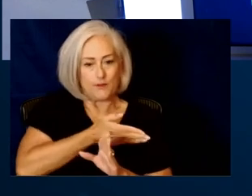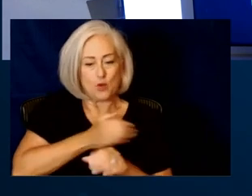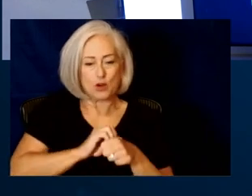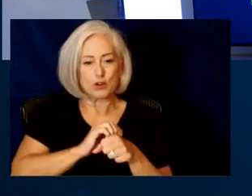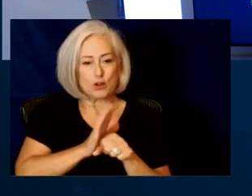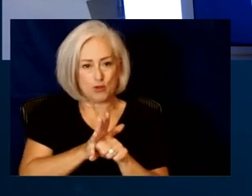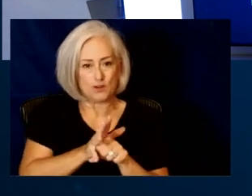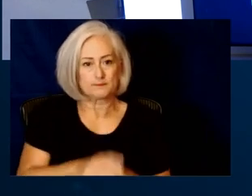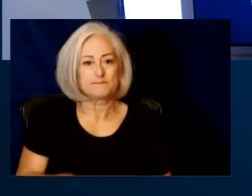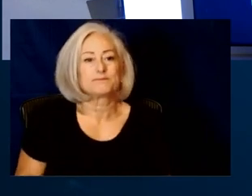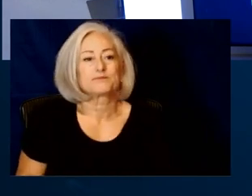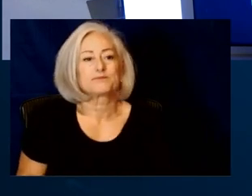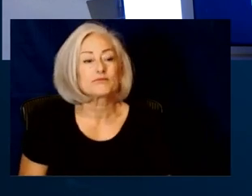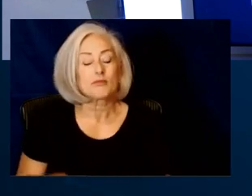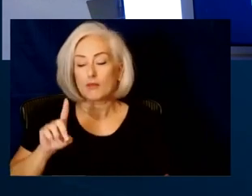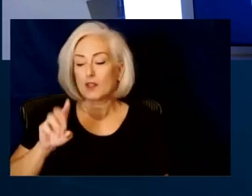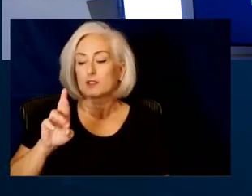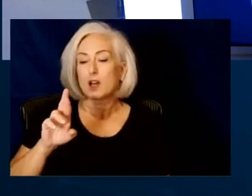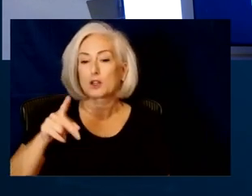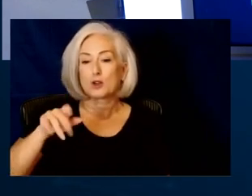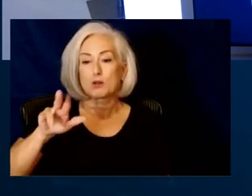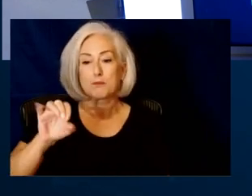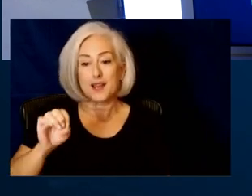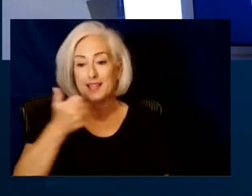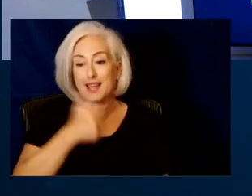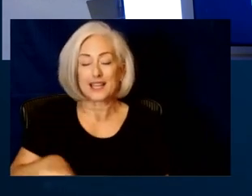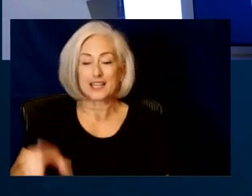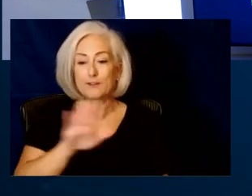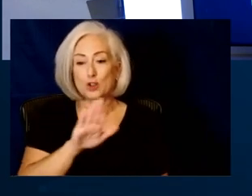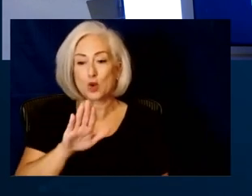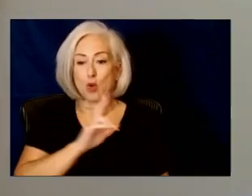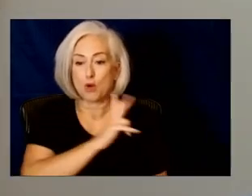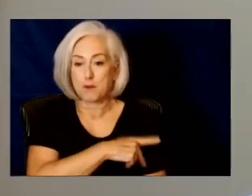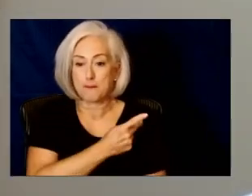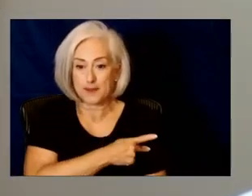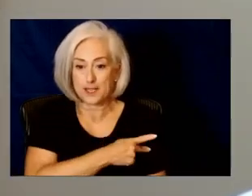your patients suffered chronic lung disease or damage from COVID that you've been taking care of?